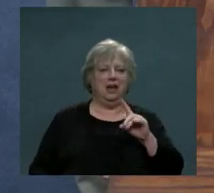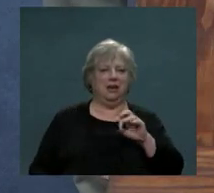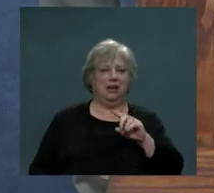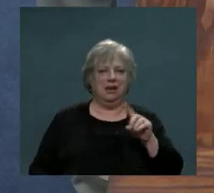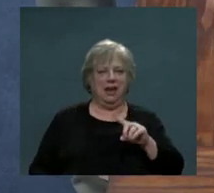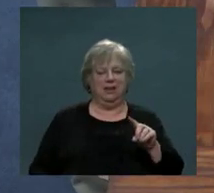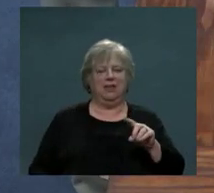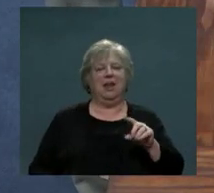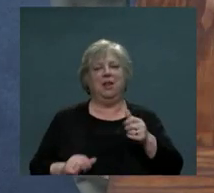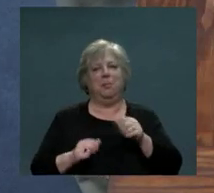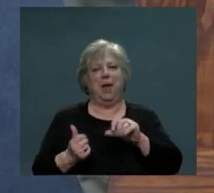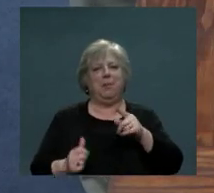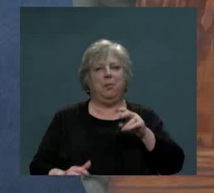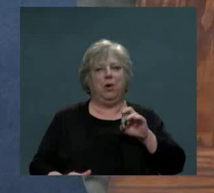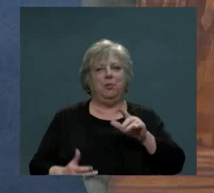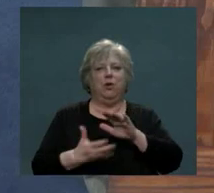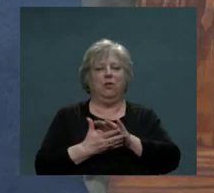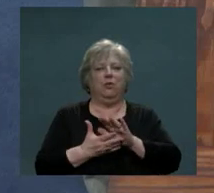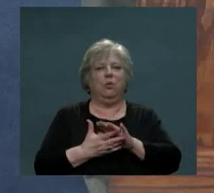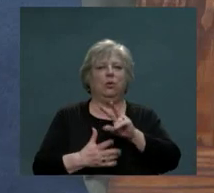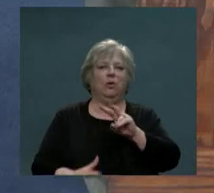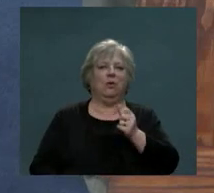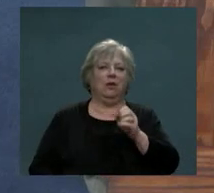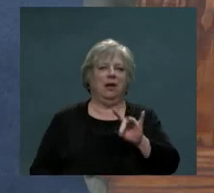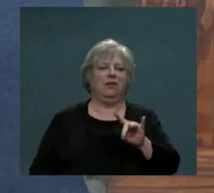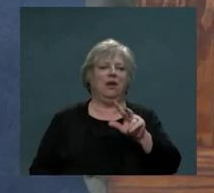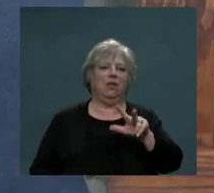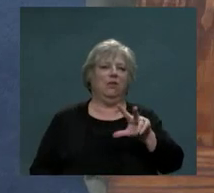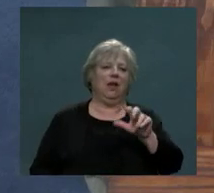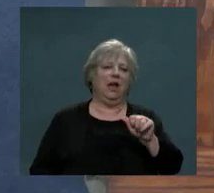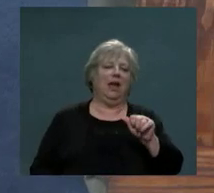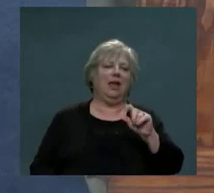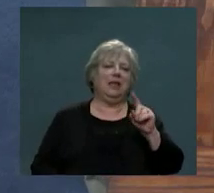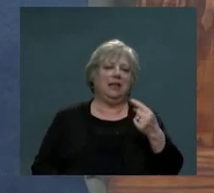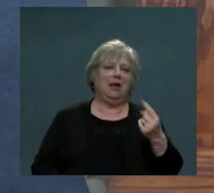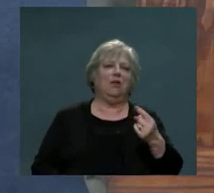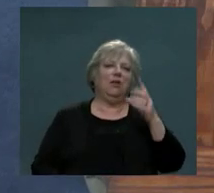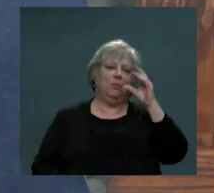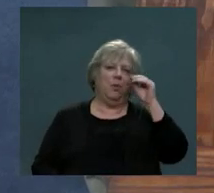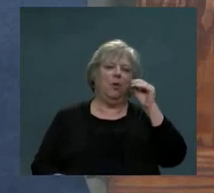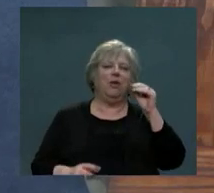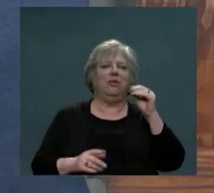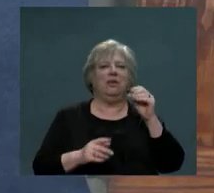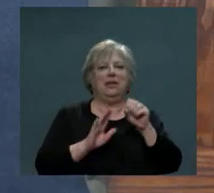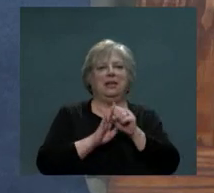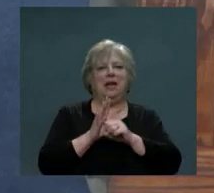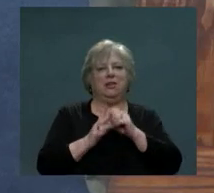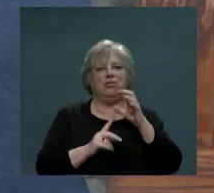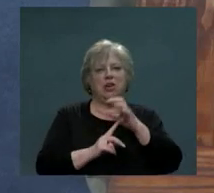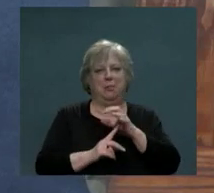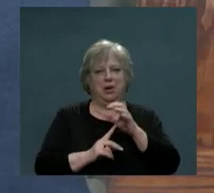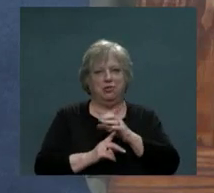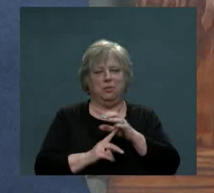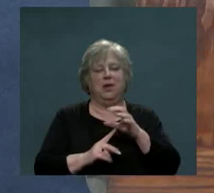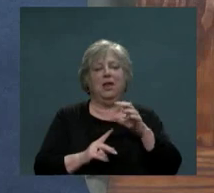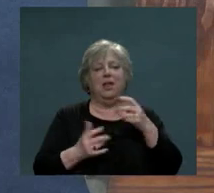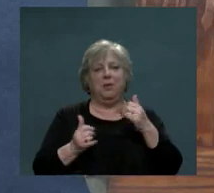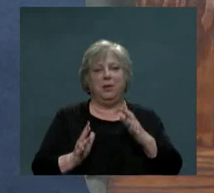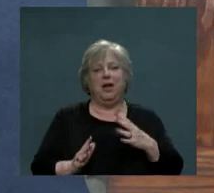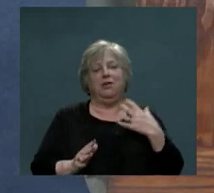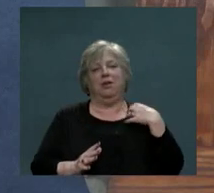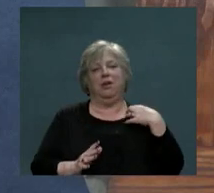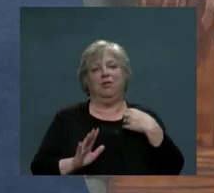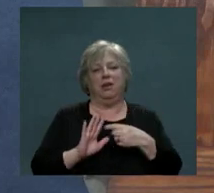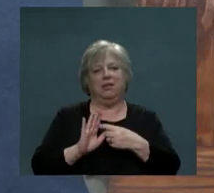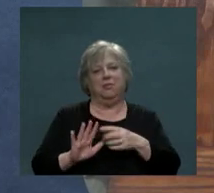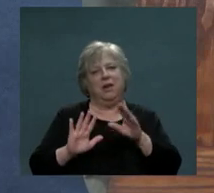School 2018 3A Boys Tennis Singles State Championship. In the quest for the championship, the player and coaches